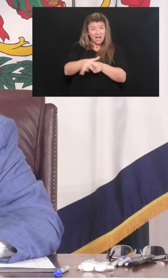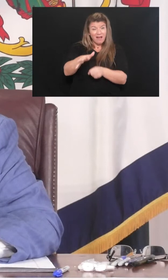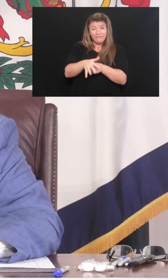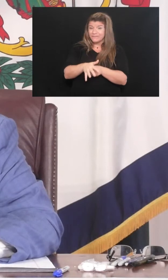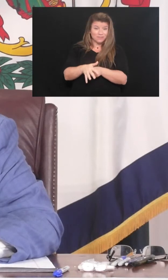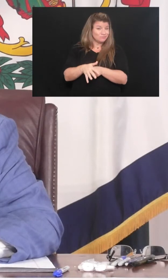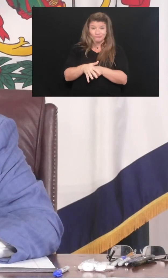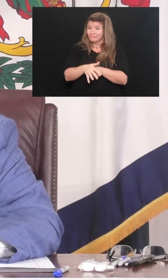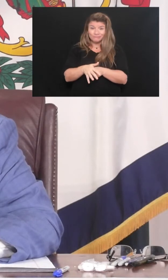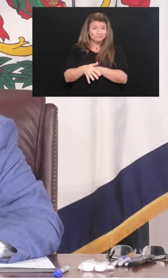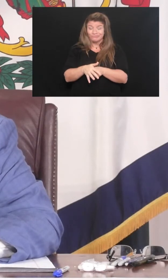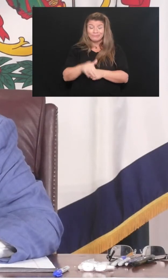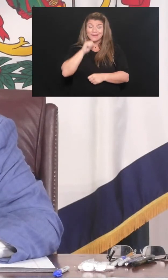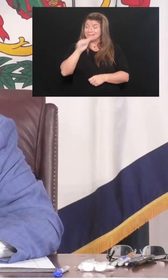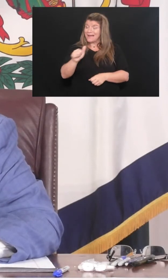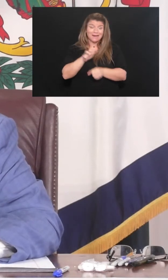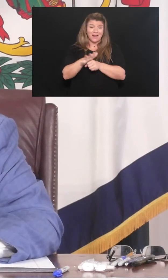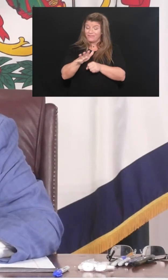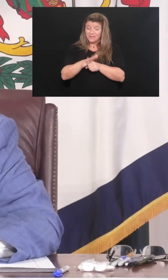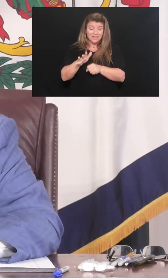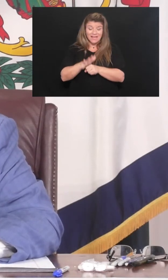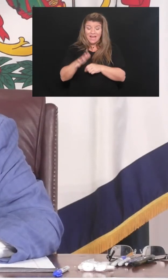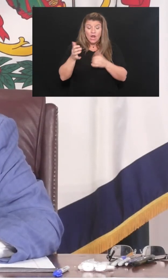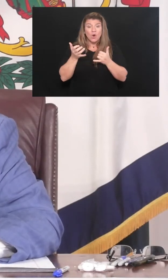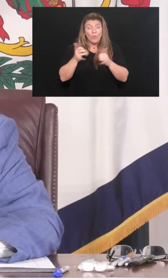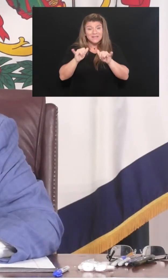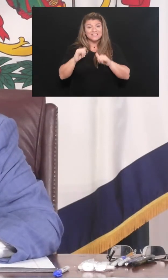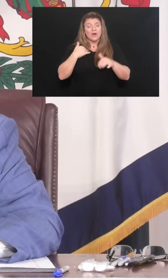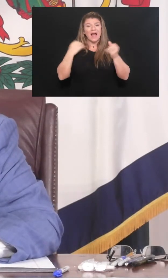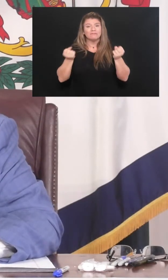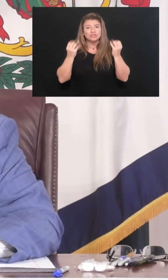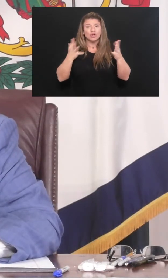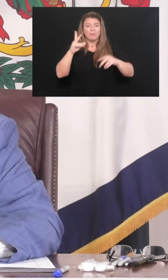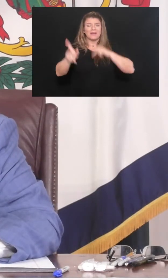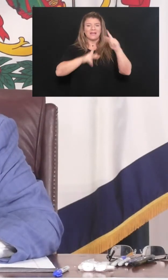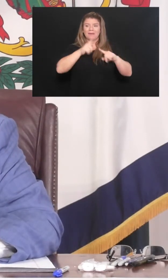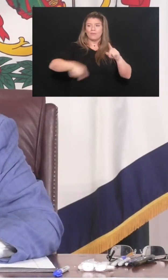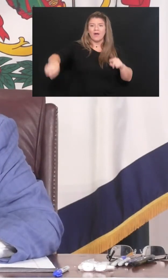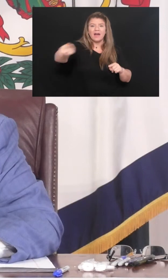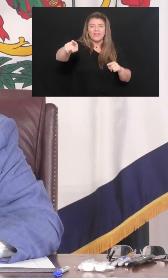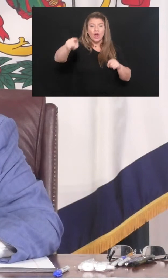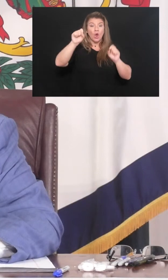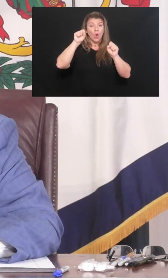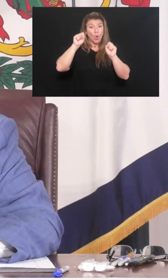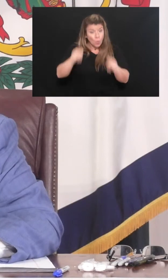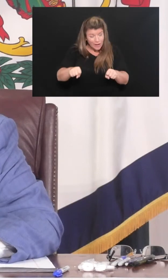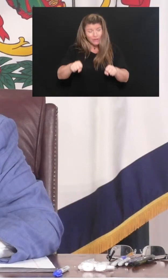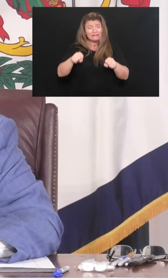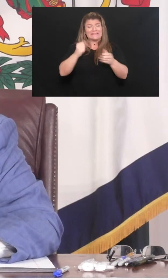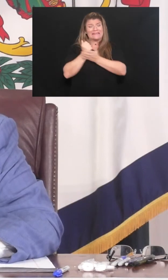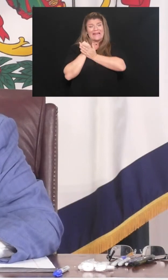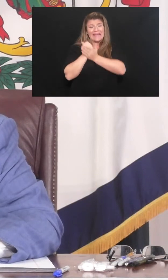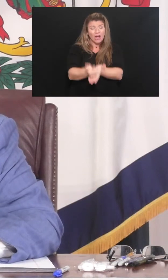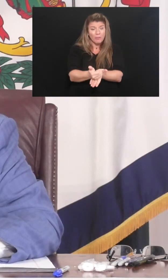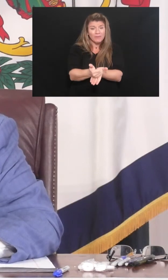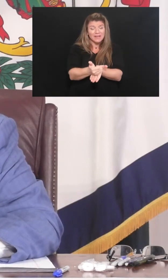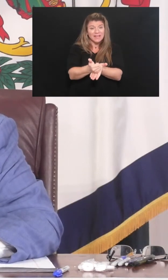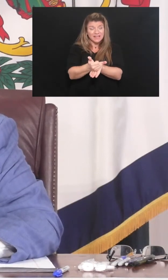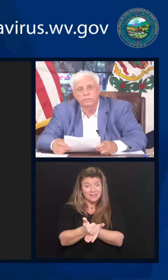It's nowhere close to enough. We've still got so many folks out there that we could get across the finish line. We're